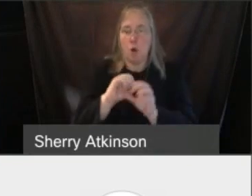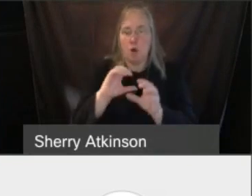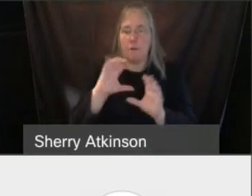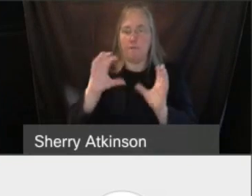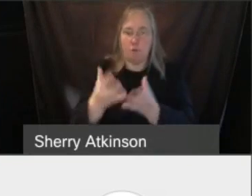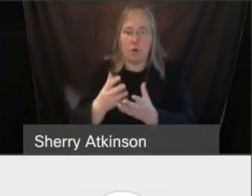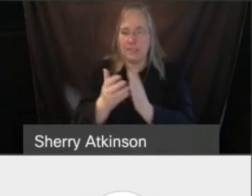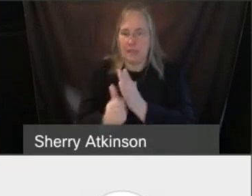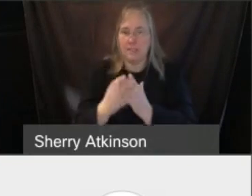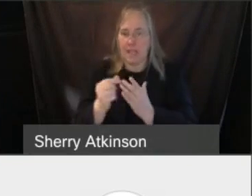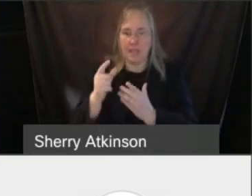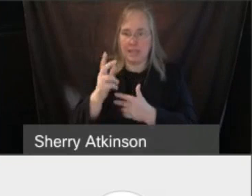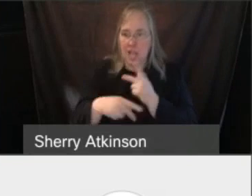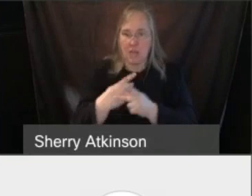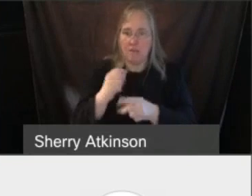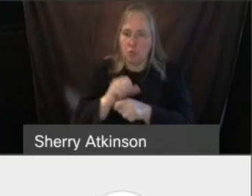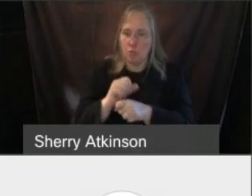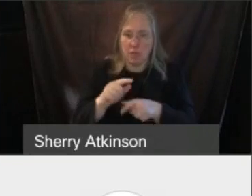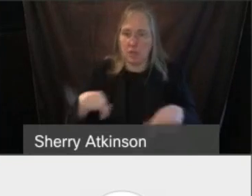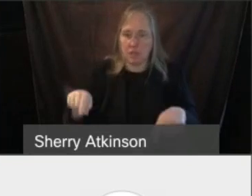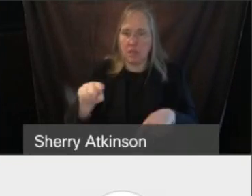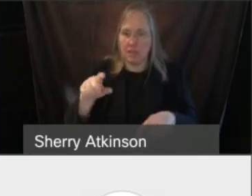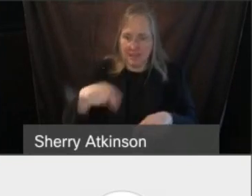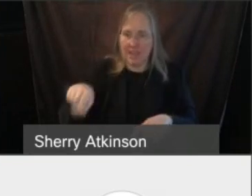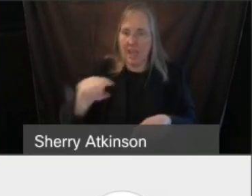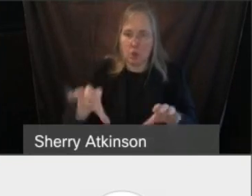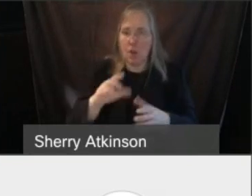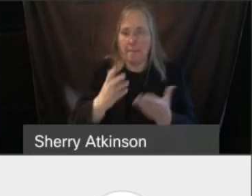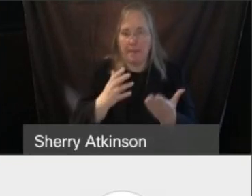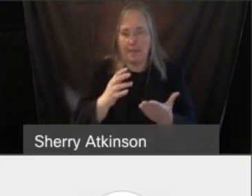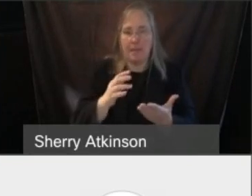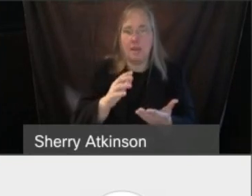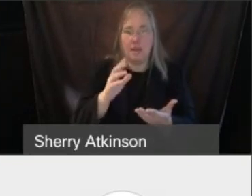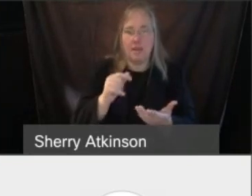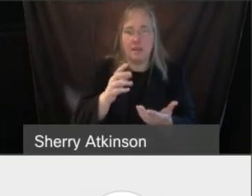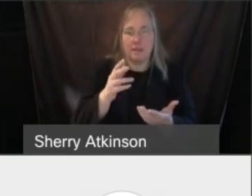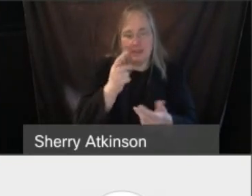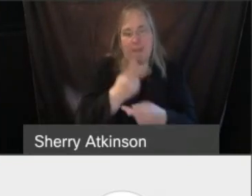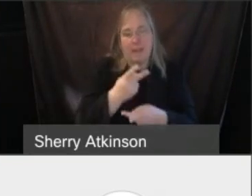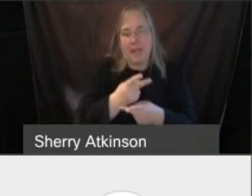does, maintains its position in whatever portfolio it may end up in.